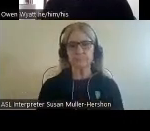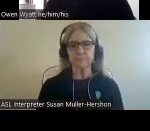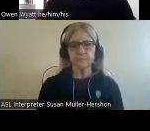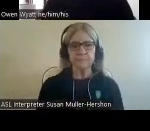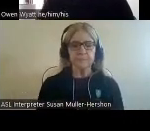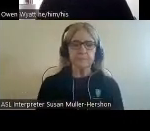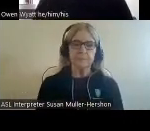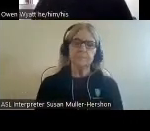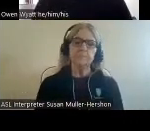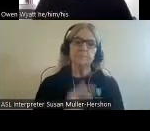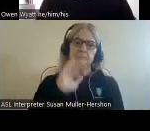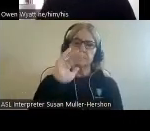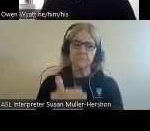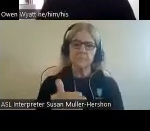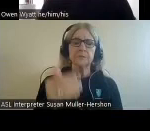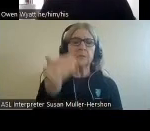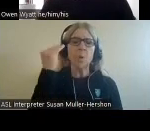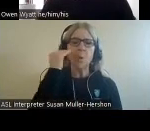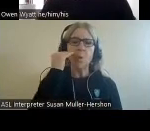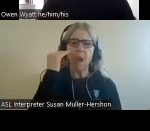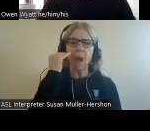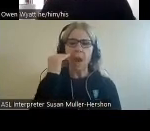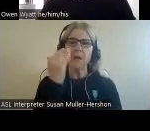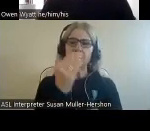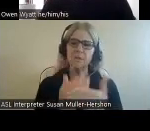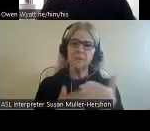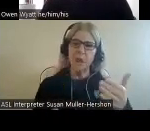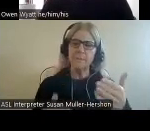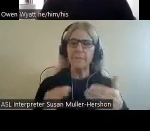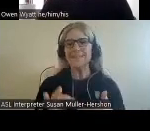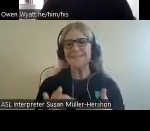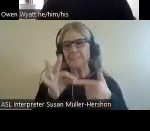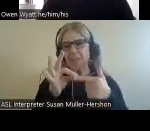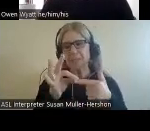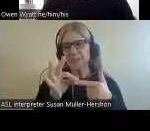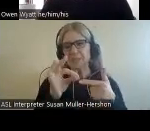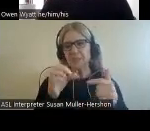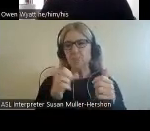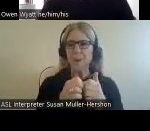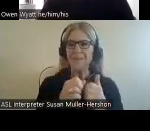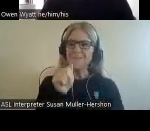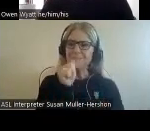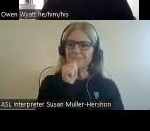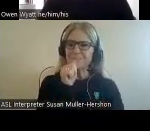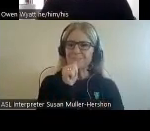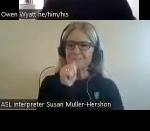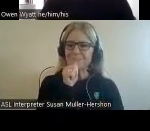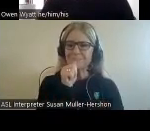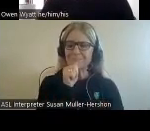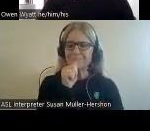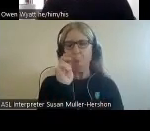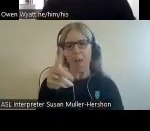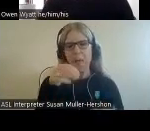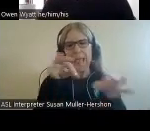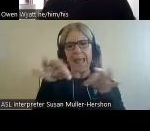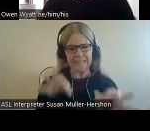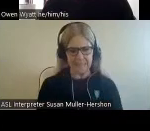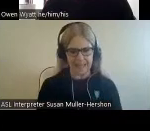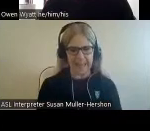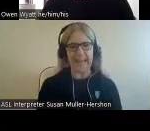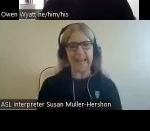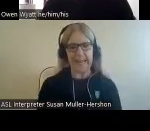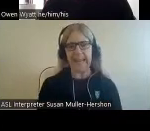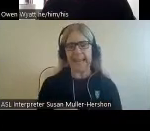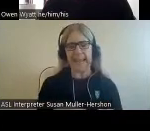You're likely aware of the exceptions to confidentiality, but just important to state them here. They are